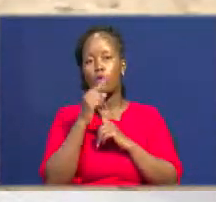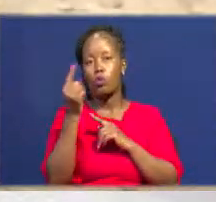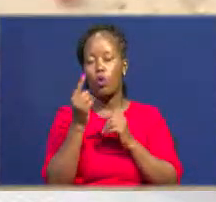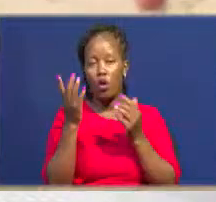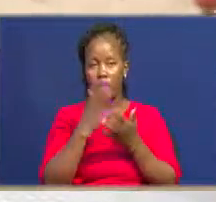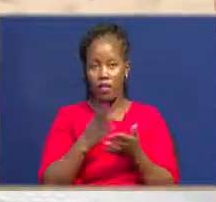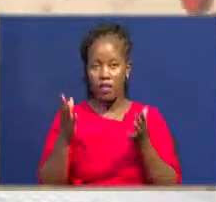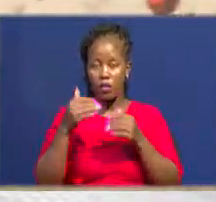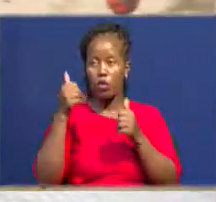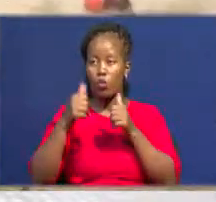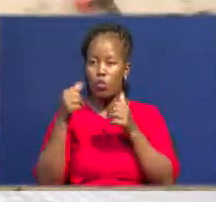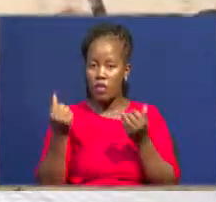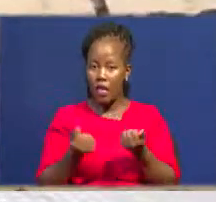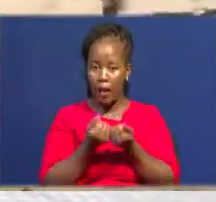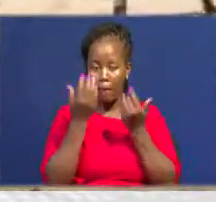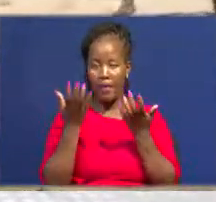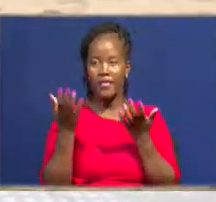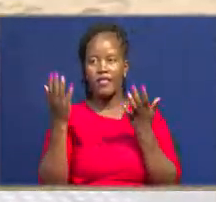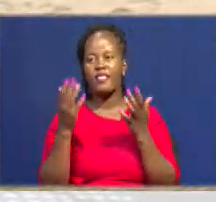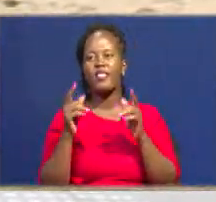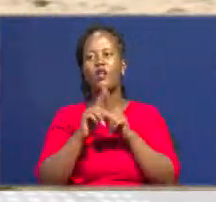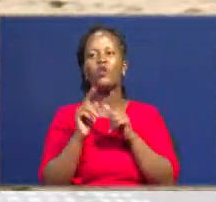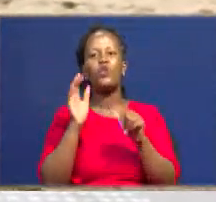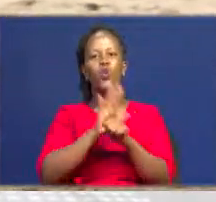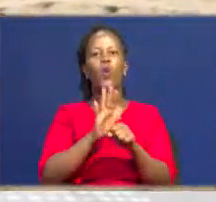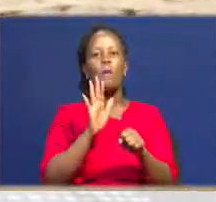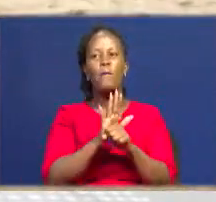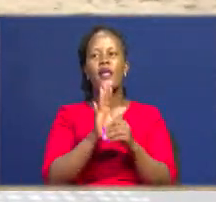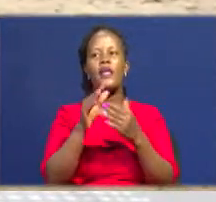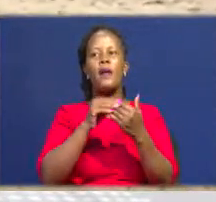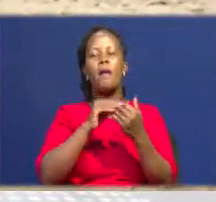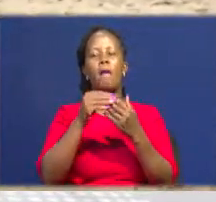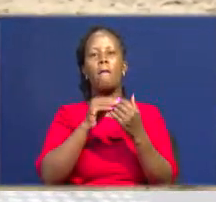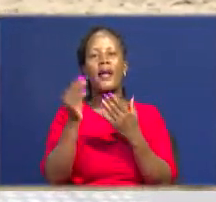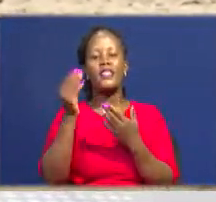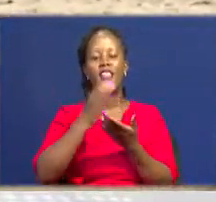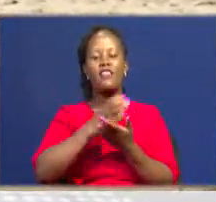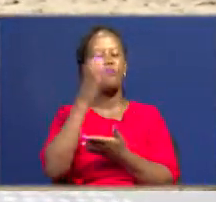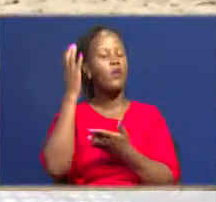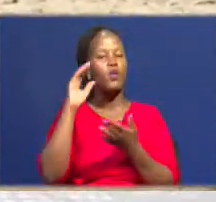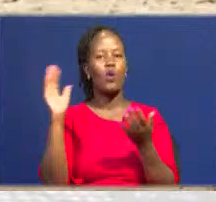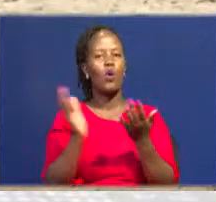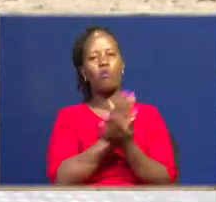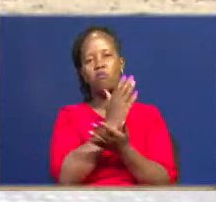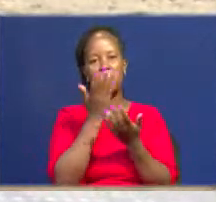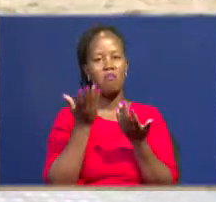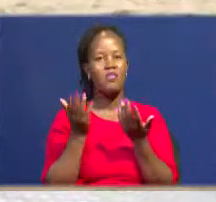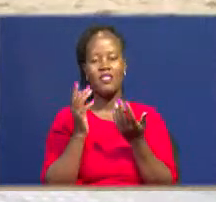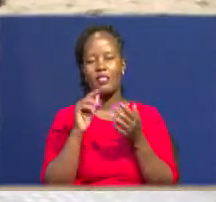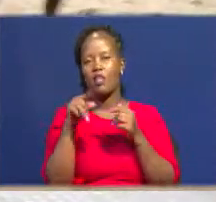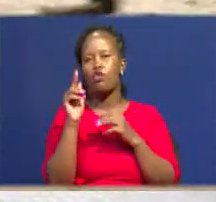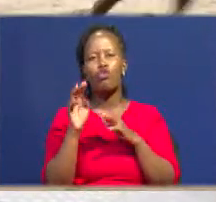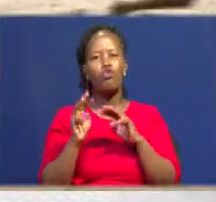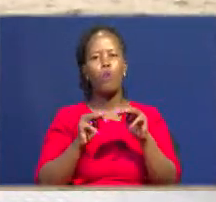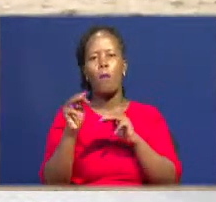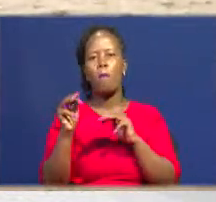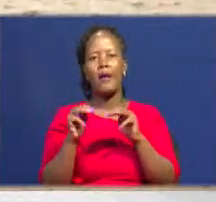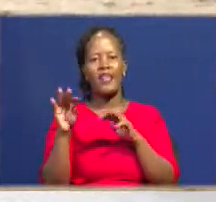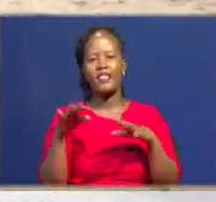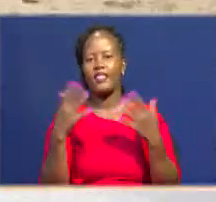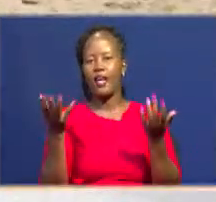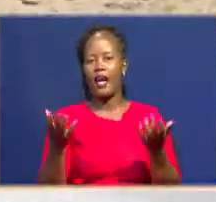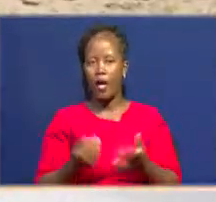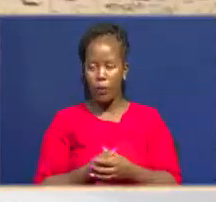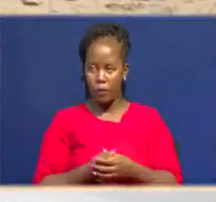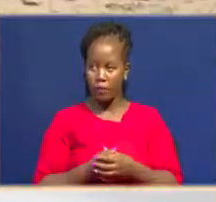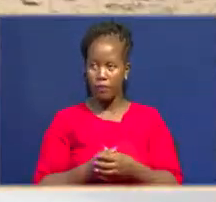seaweed. Plastic bottles, out. All the trash, out. How do you manage this? One